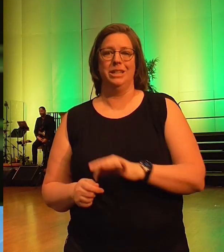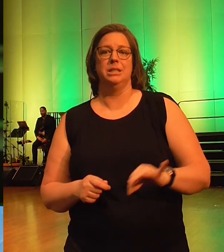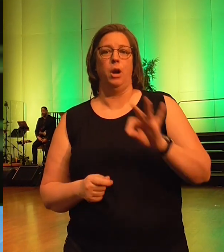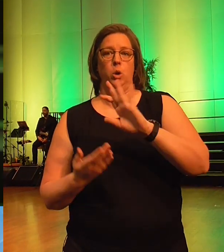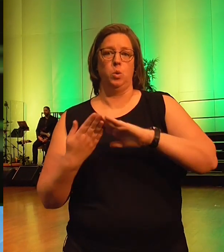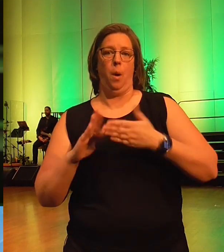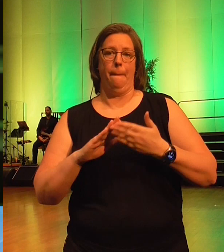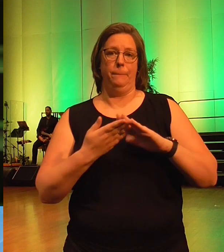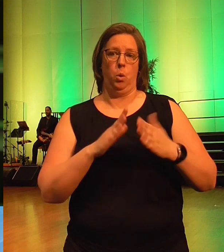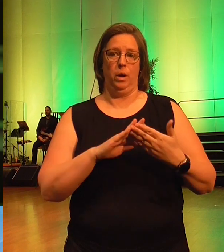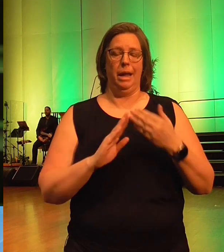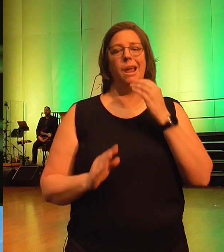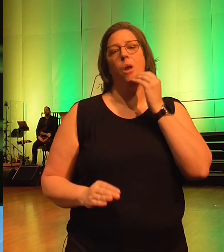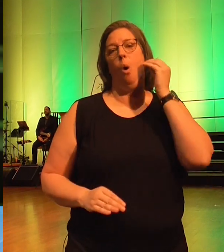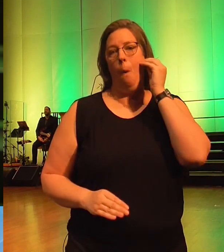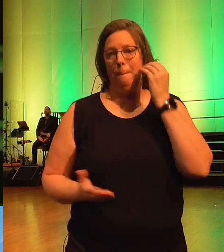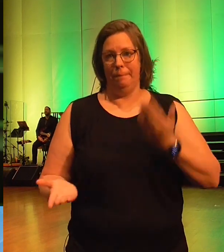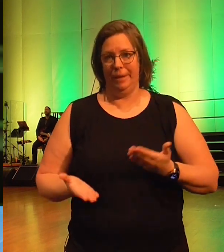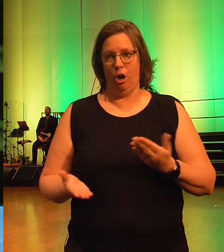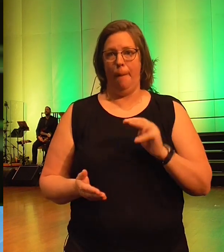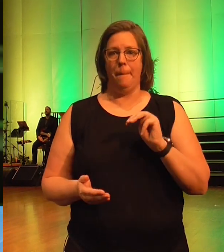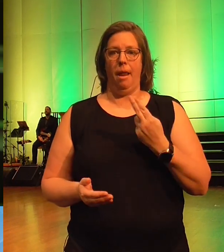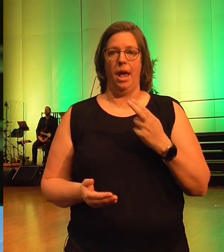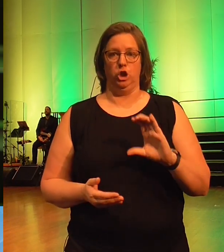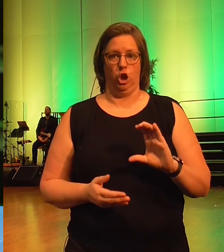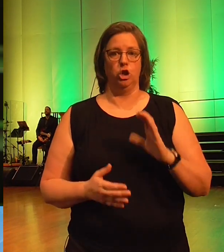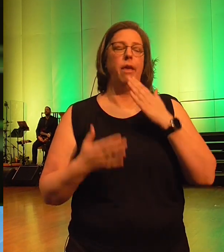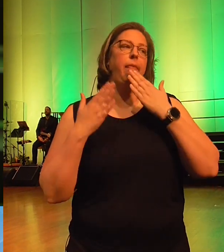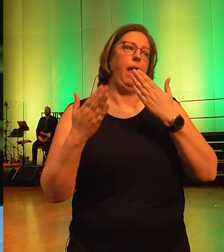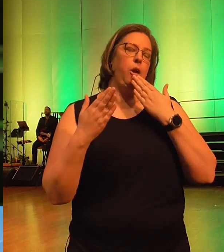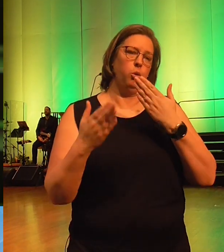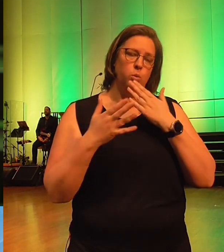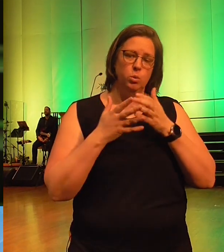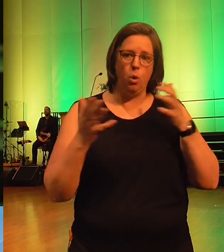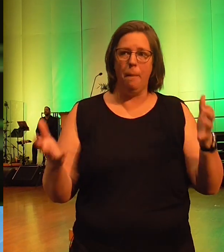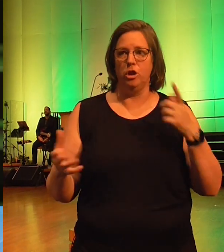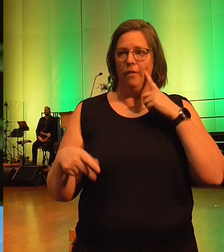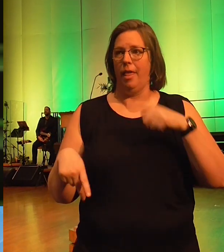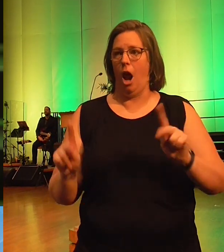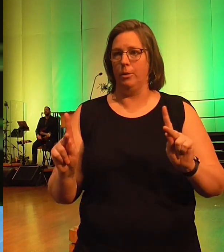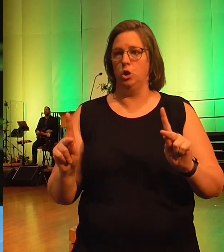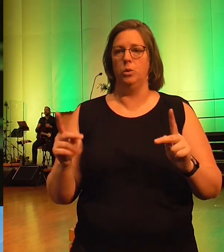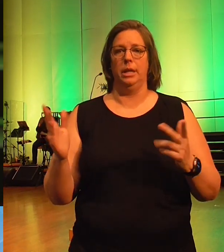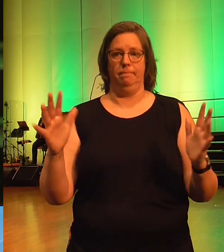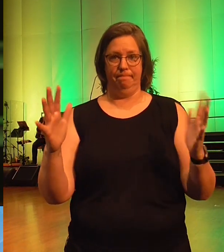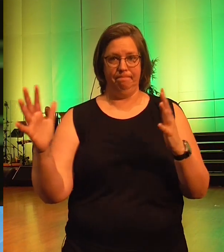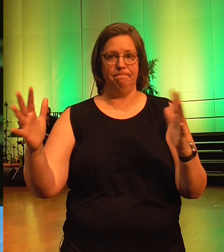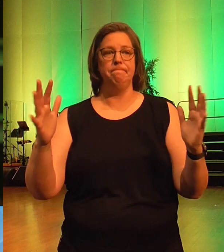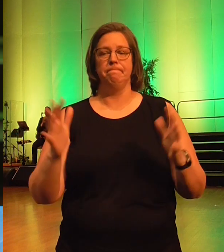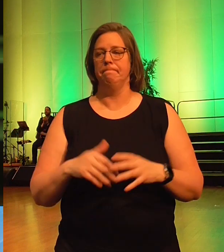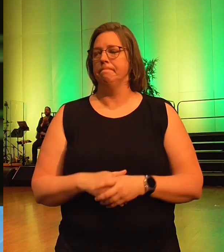your spiritual home here at Mile High Church. Thank you for that opportunity.